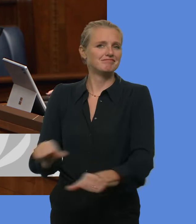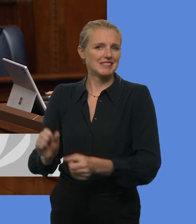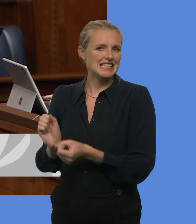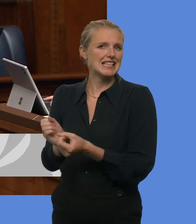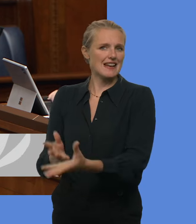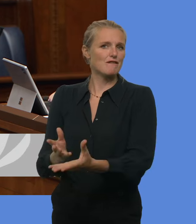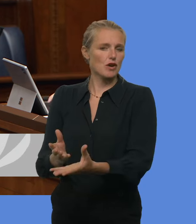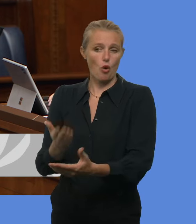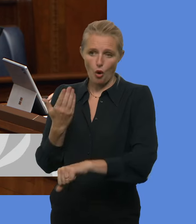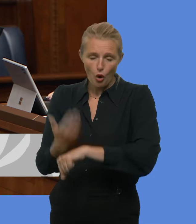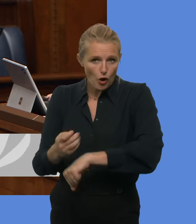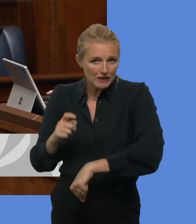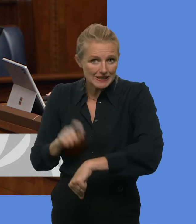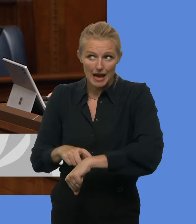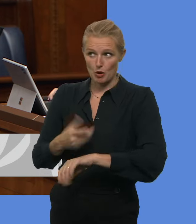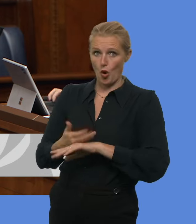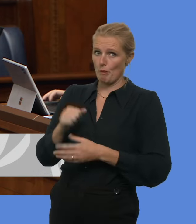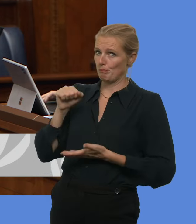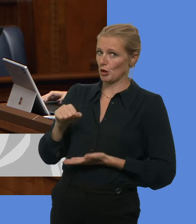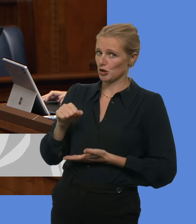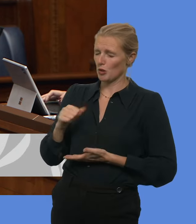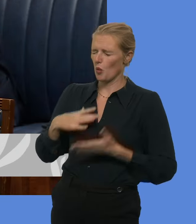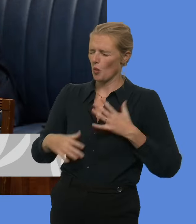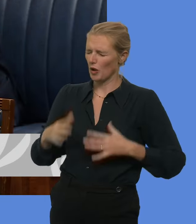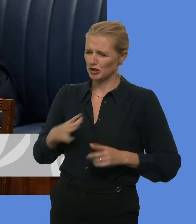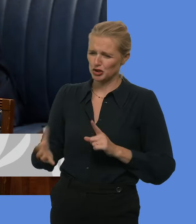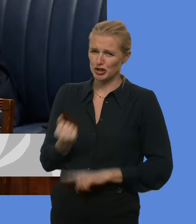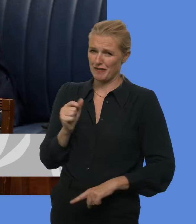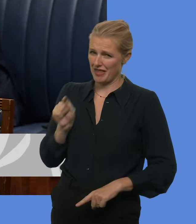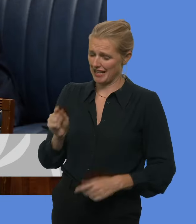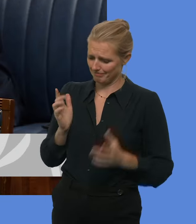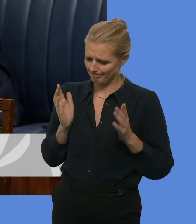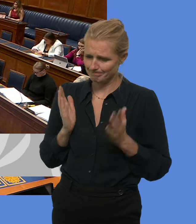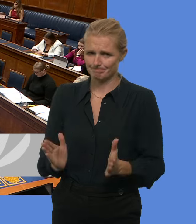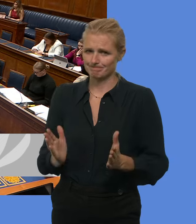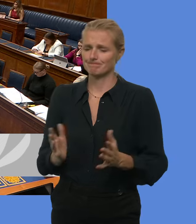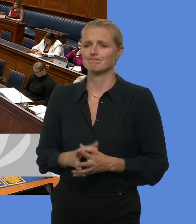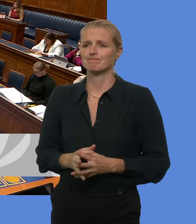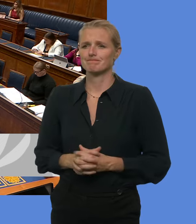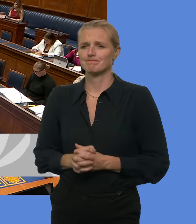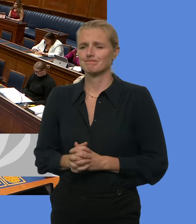deliver on time and on budget, and that's what we very much want to do.